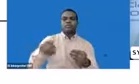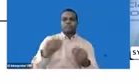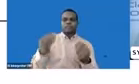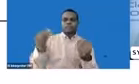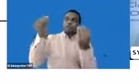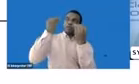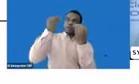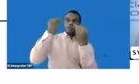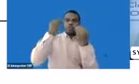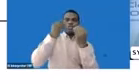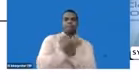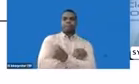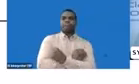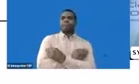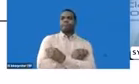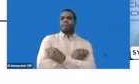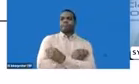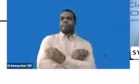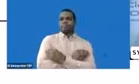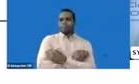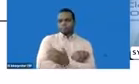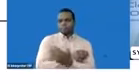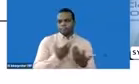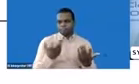for their members.